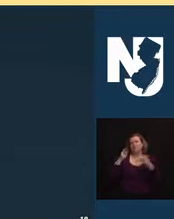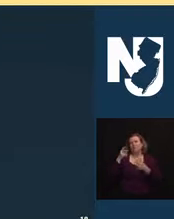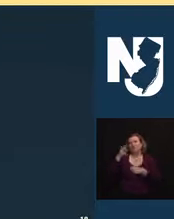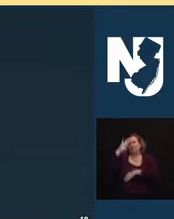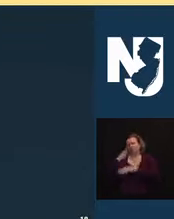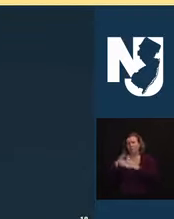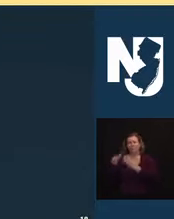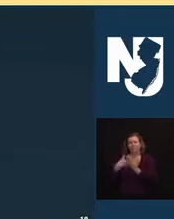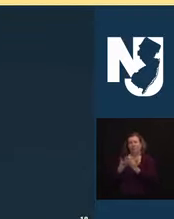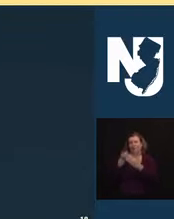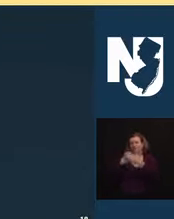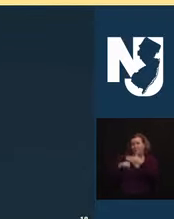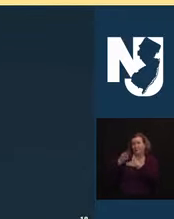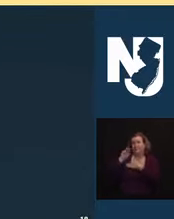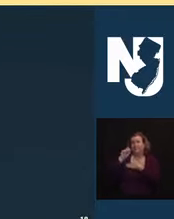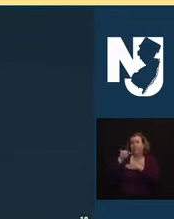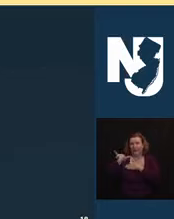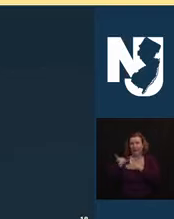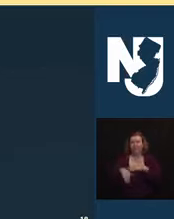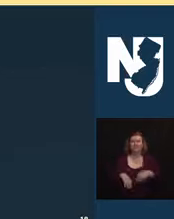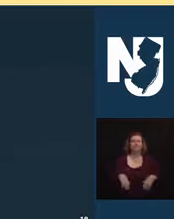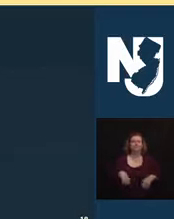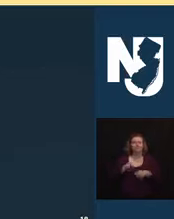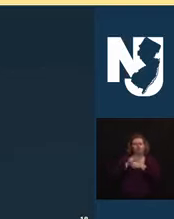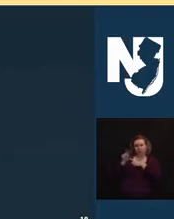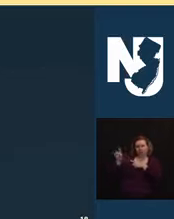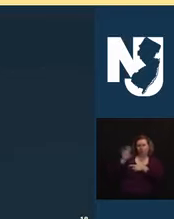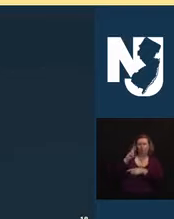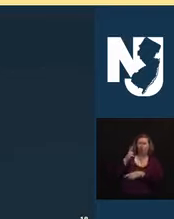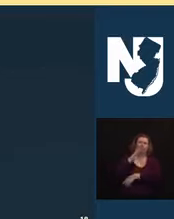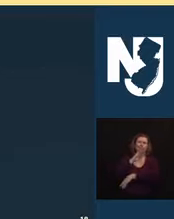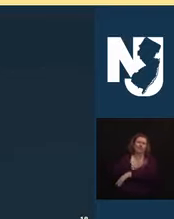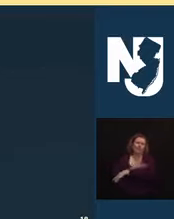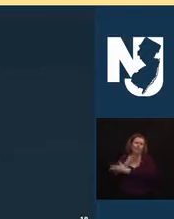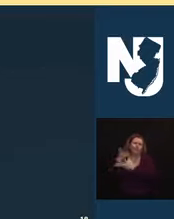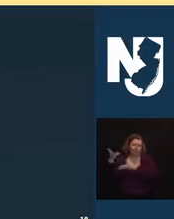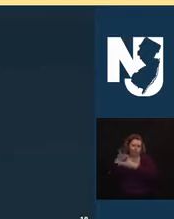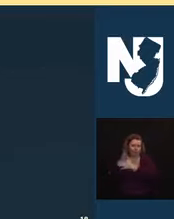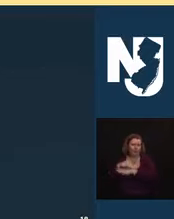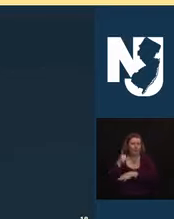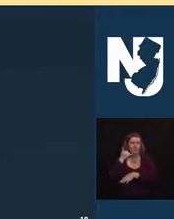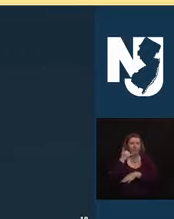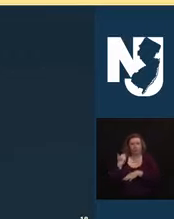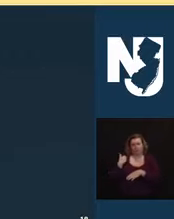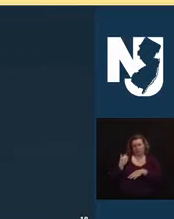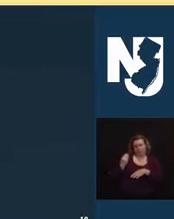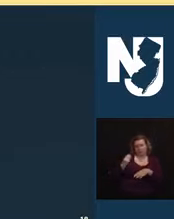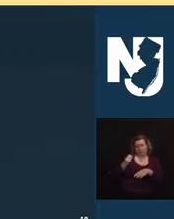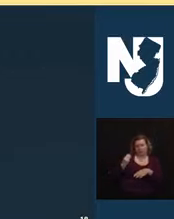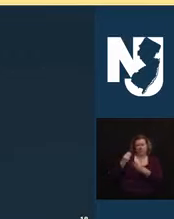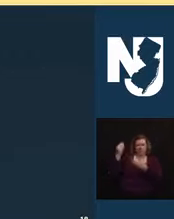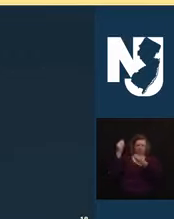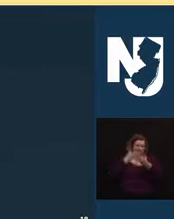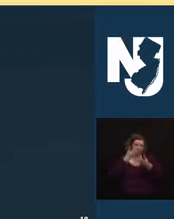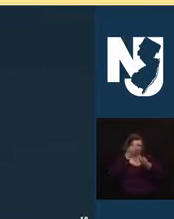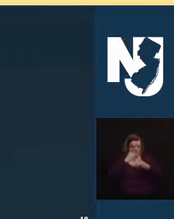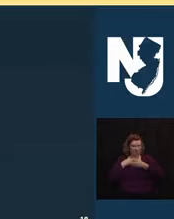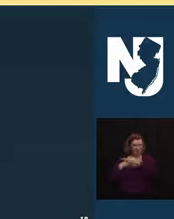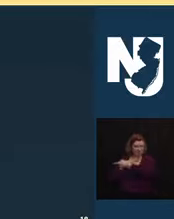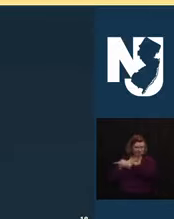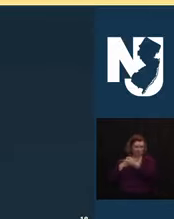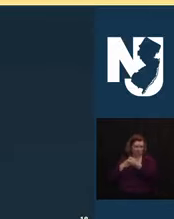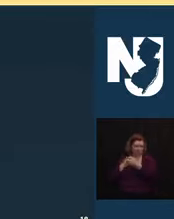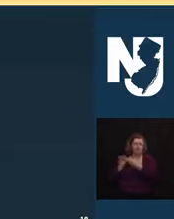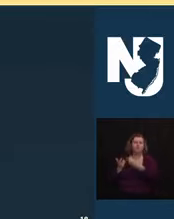honor of speaking with her 2 daughters, Holly and Audra, on Monday, and they gave me quite a picture of this remarkable